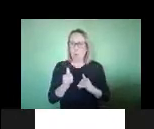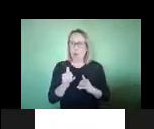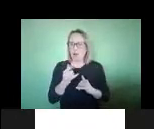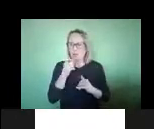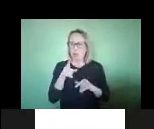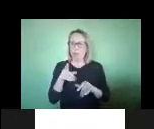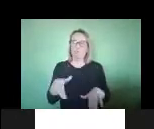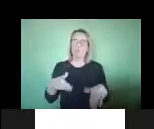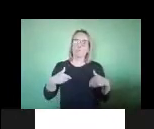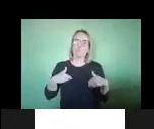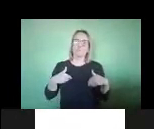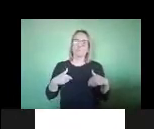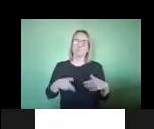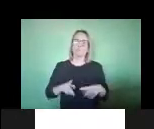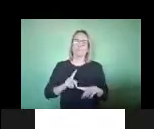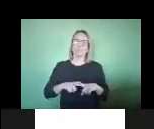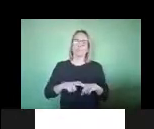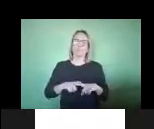and relax and let us